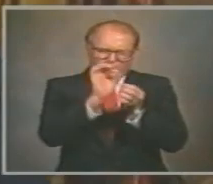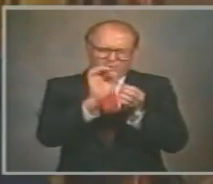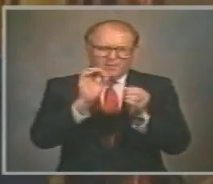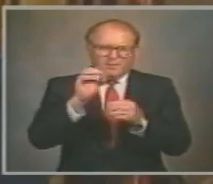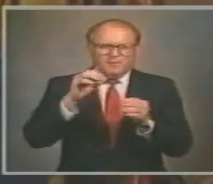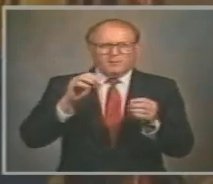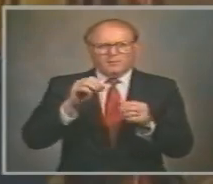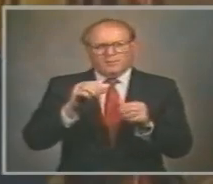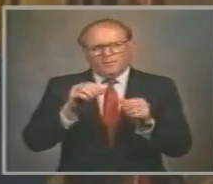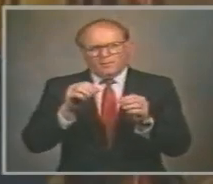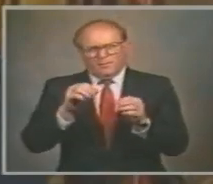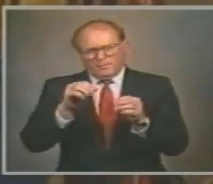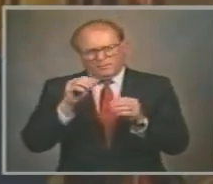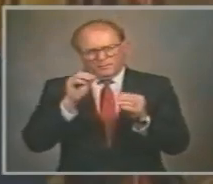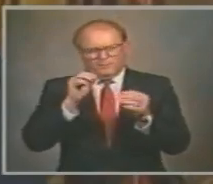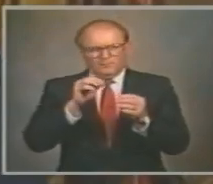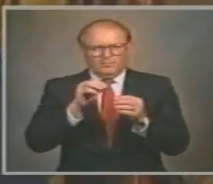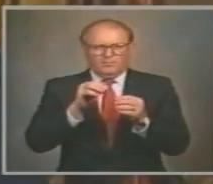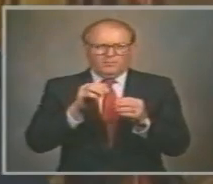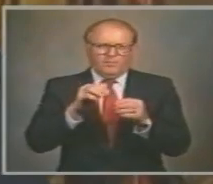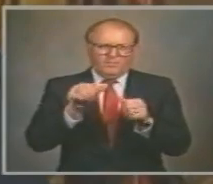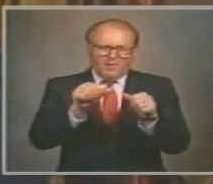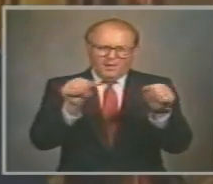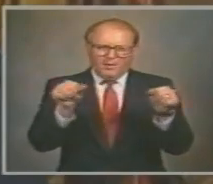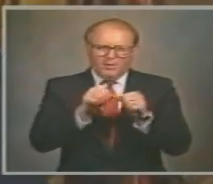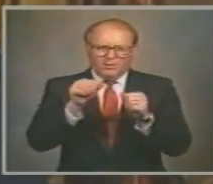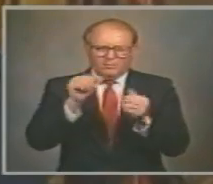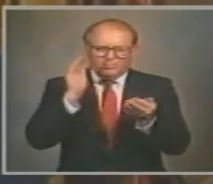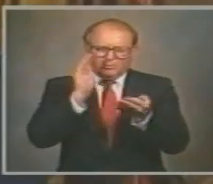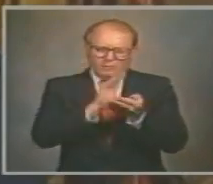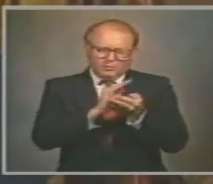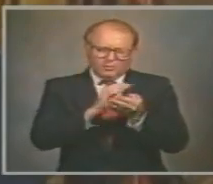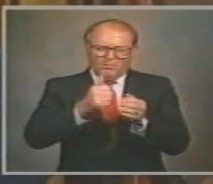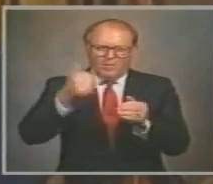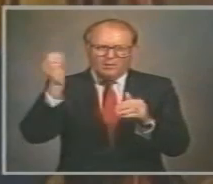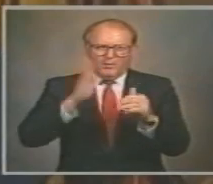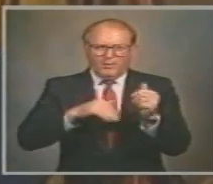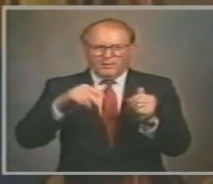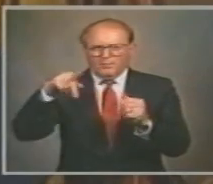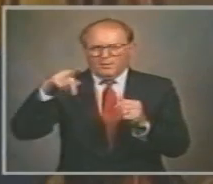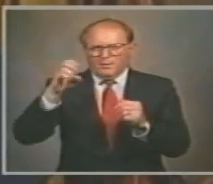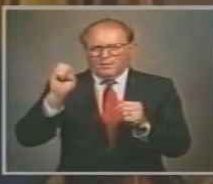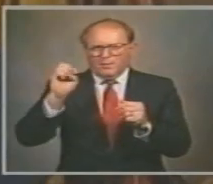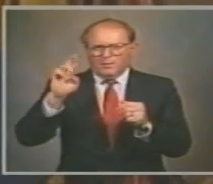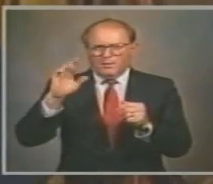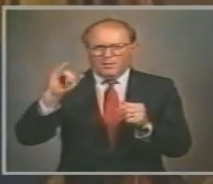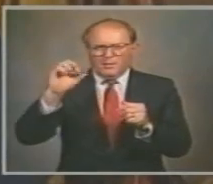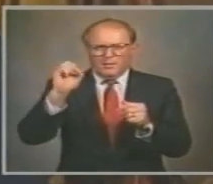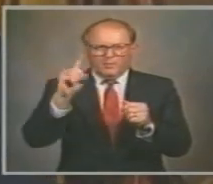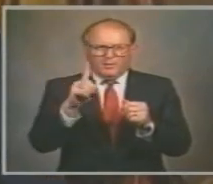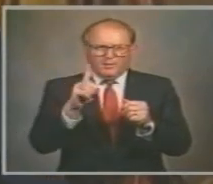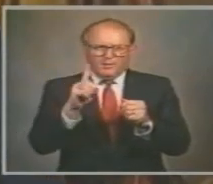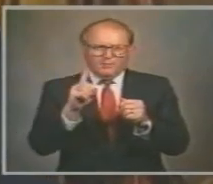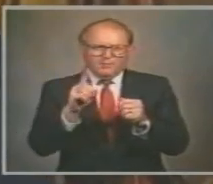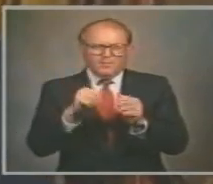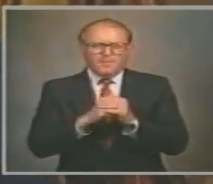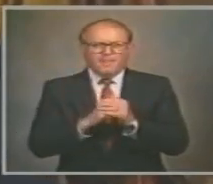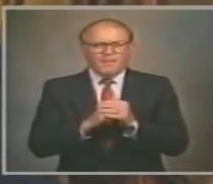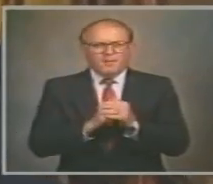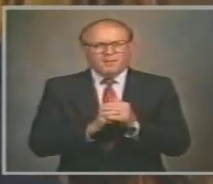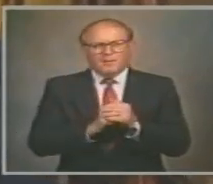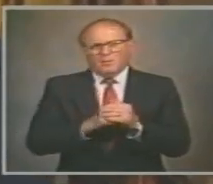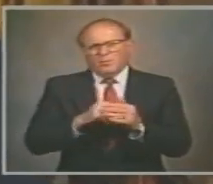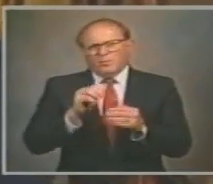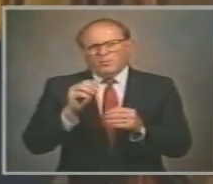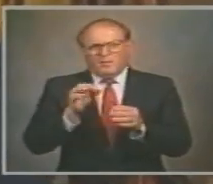sphere smaller than a period on a typewriter at the end of a sentence. According to an explanation